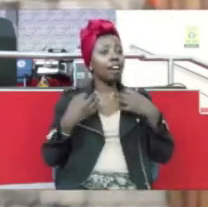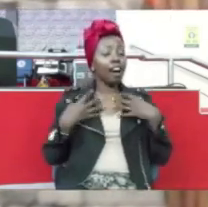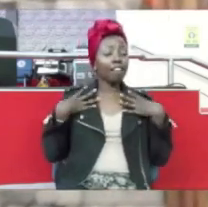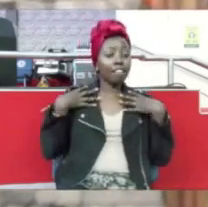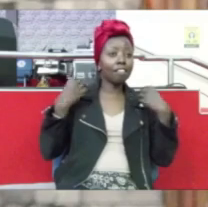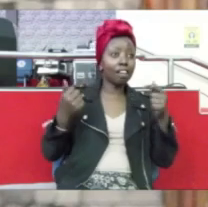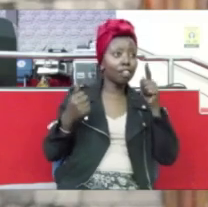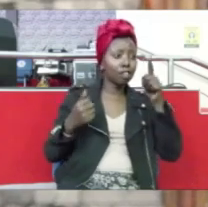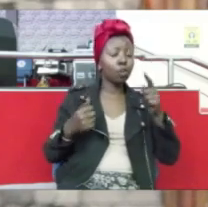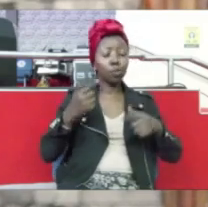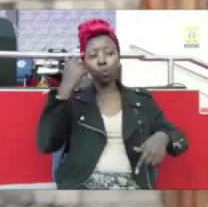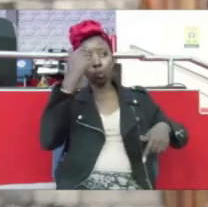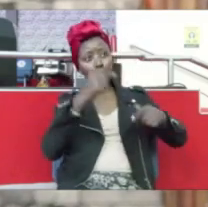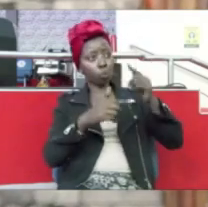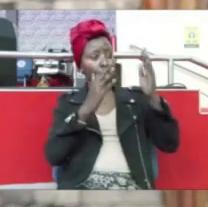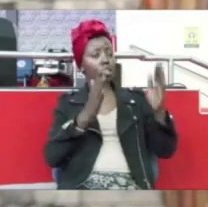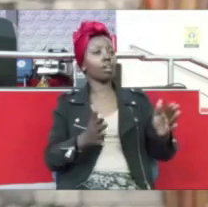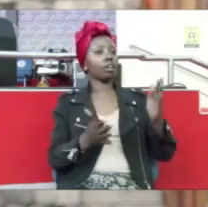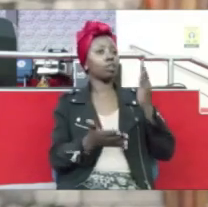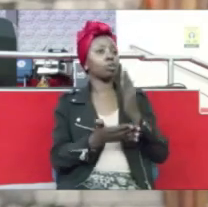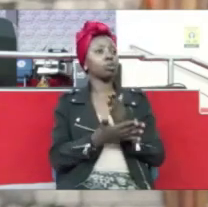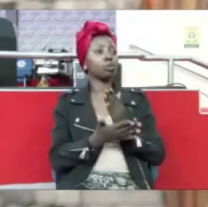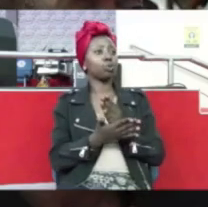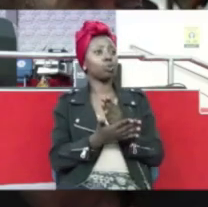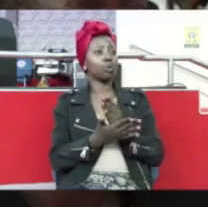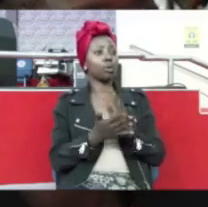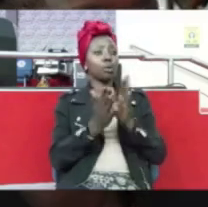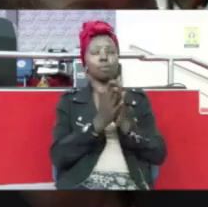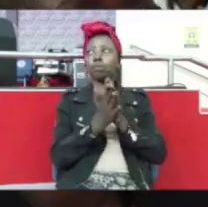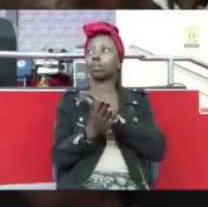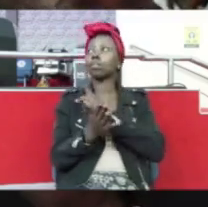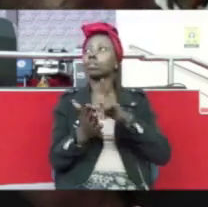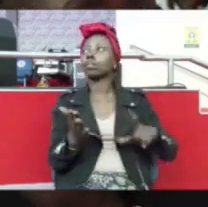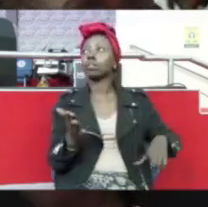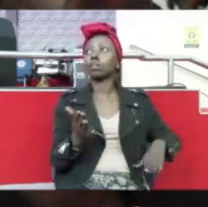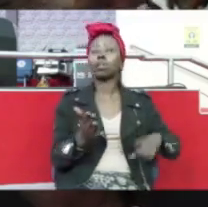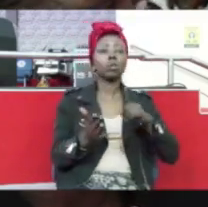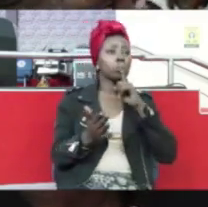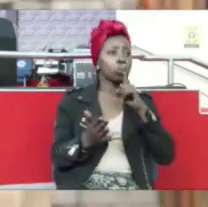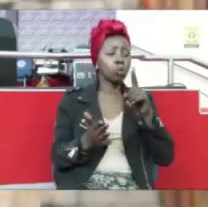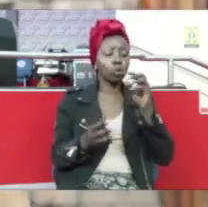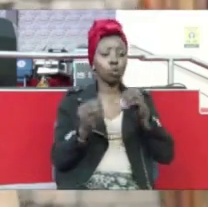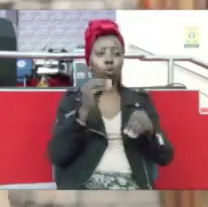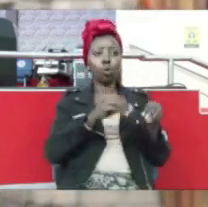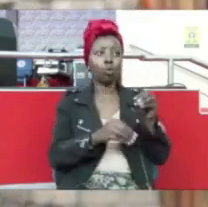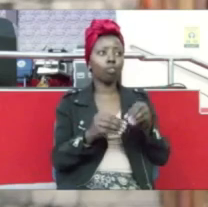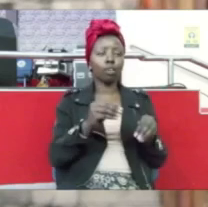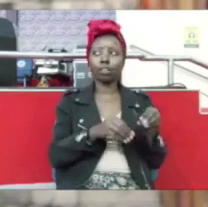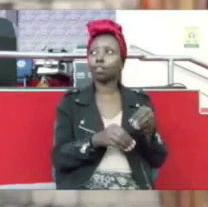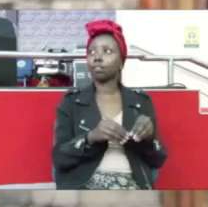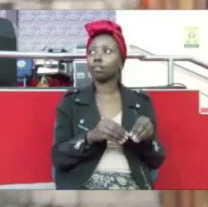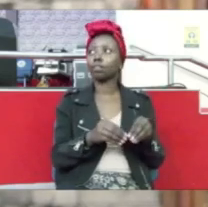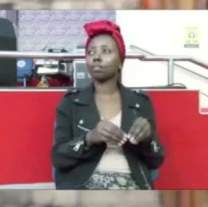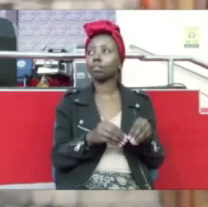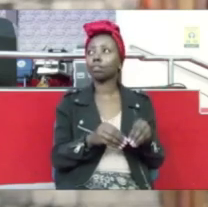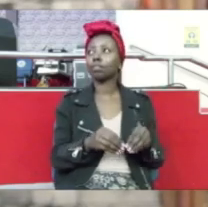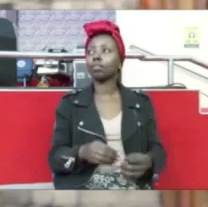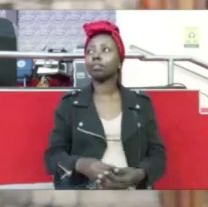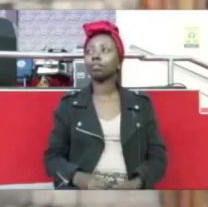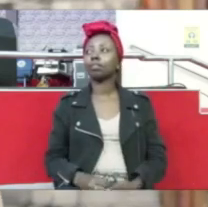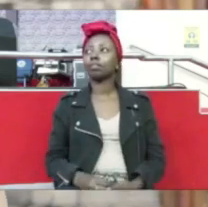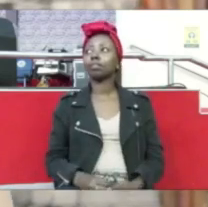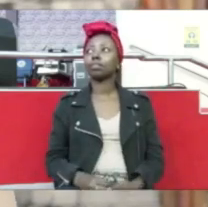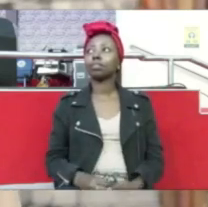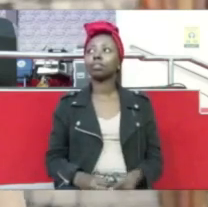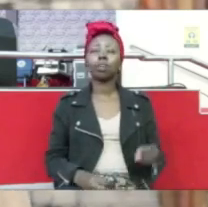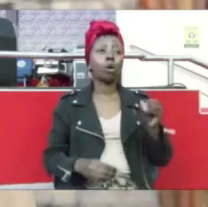prosperous. Praise the name of the Lord. So offerings. Matoleo. There is in offerings, there